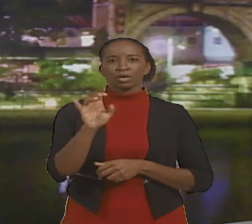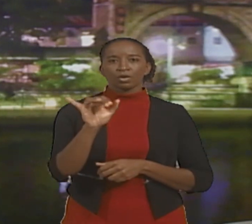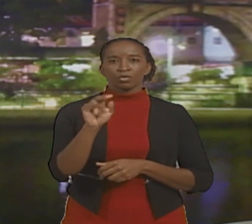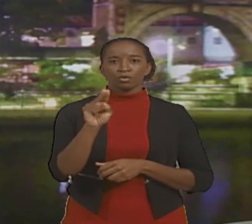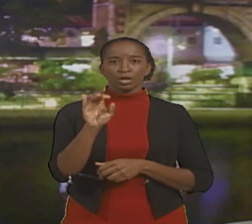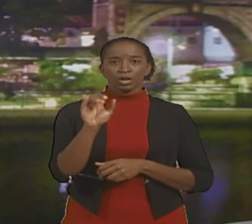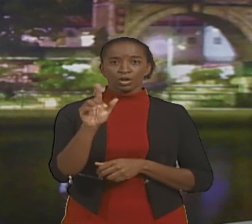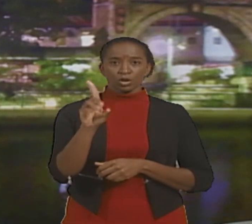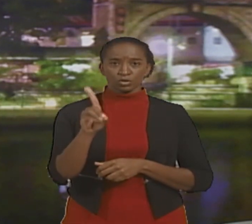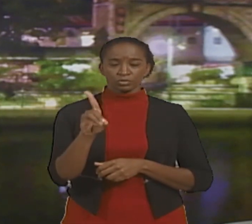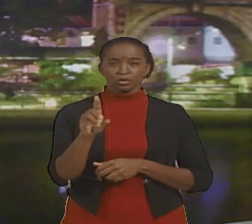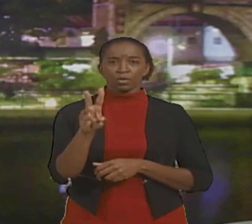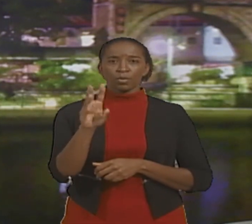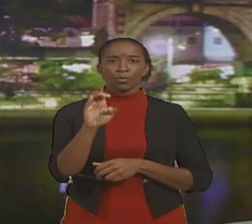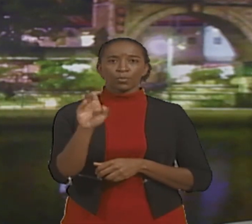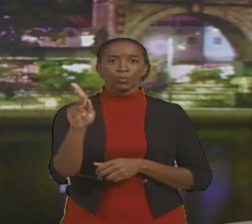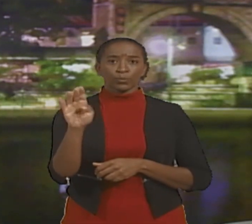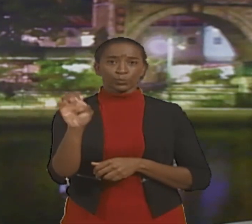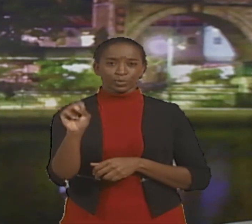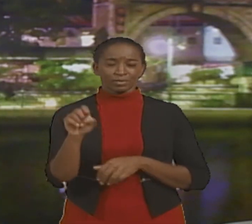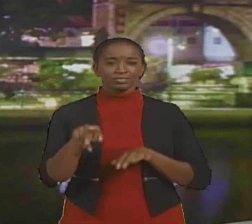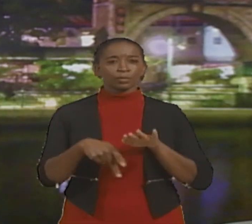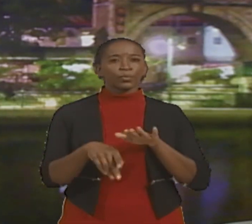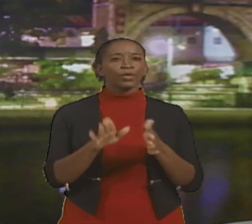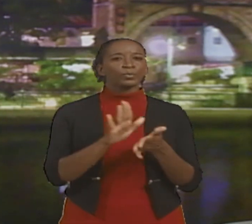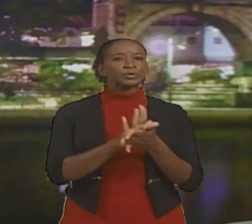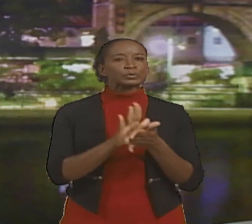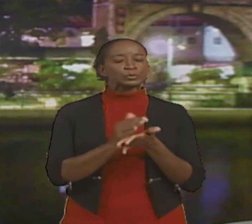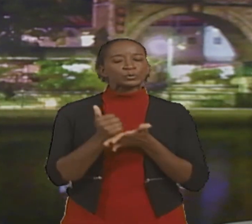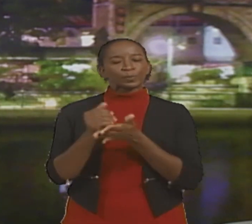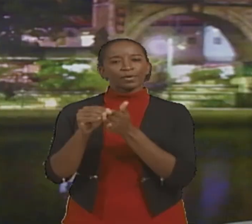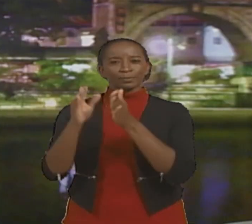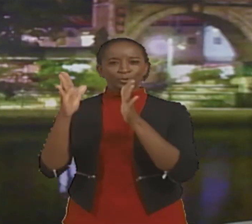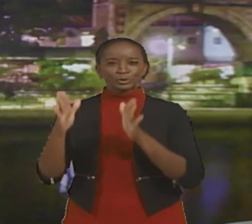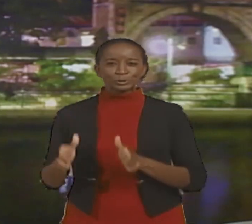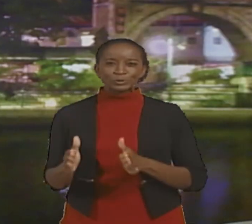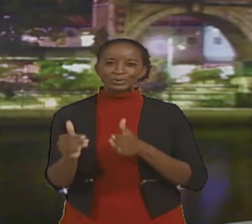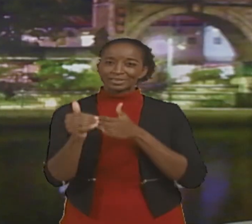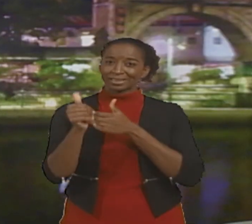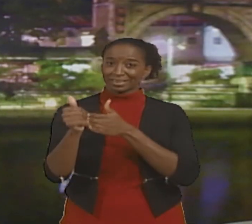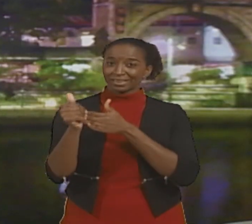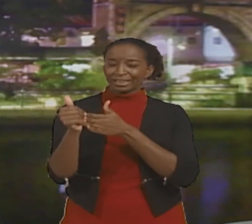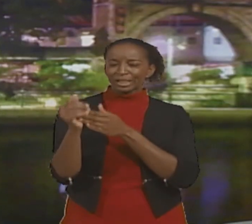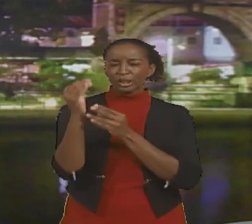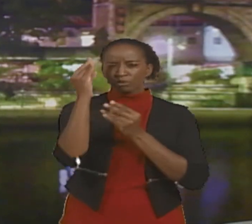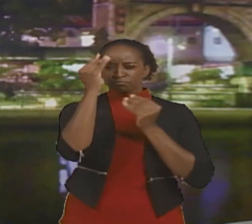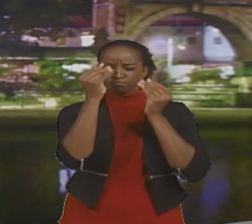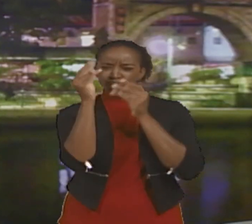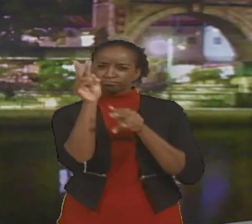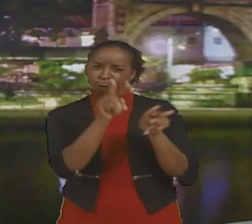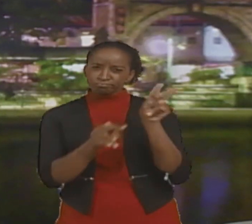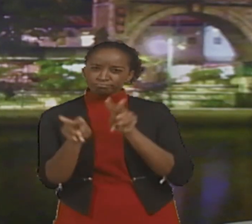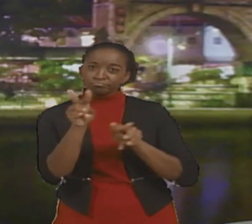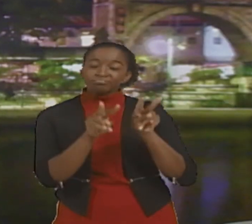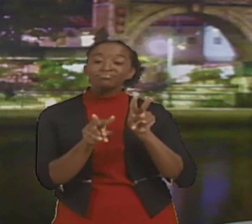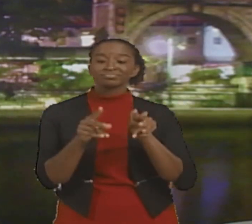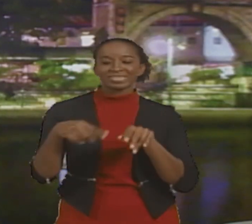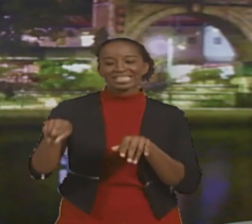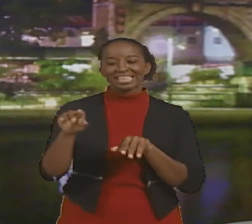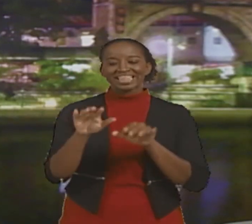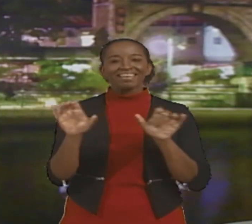Primary School is preparing its students to be leaders, critical thinkers and responsible citizens through the arts. And this is one